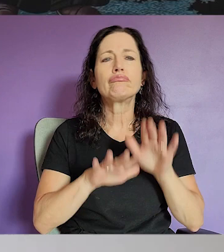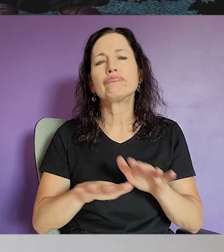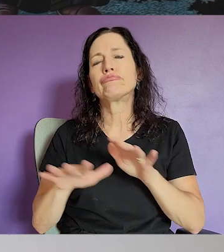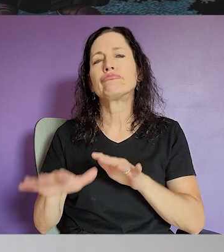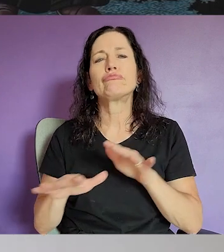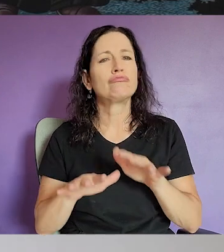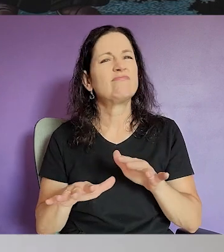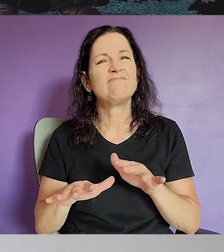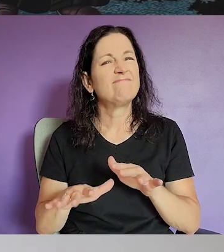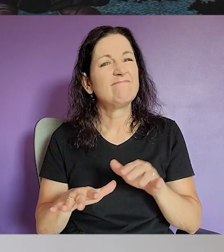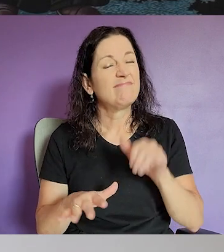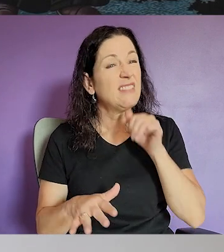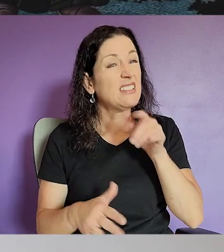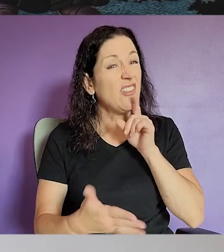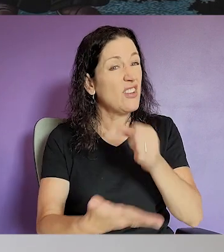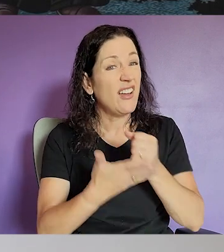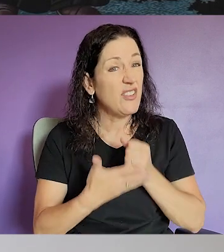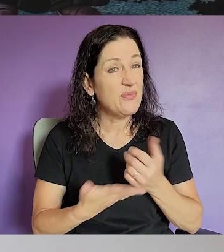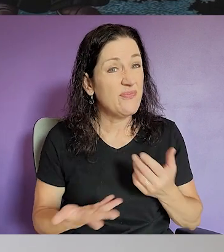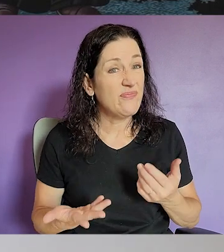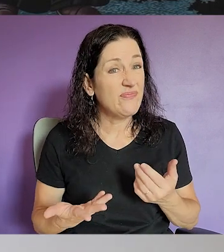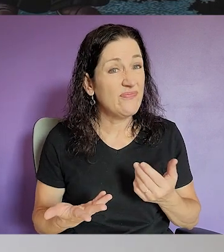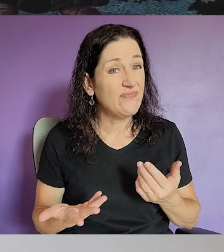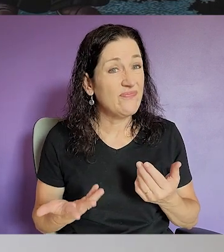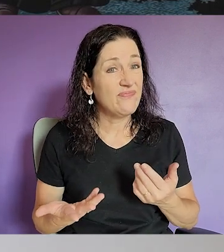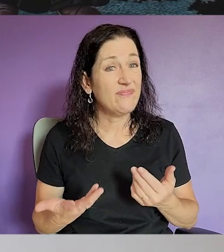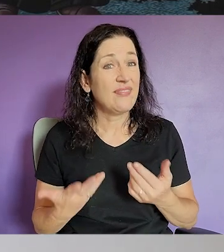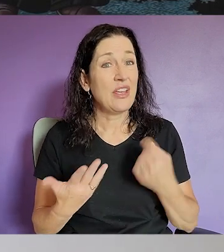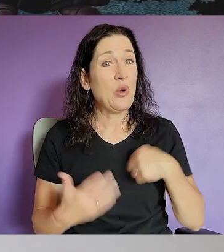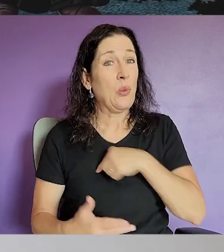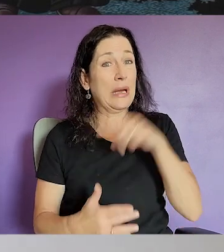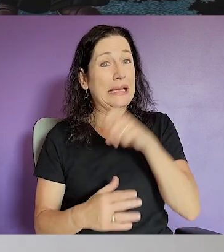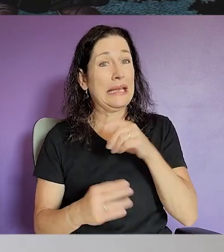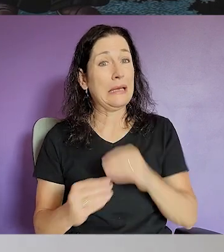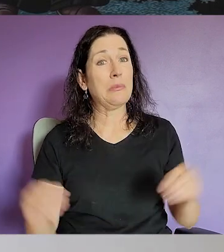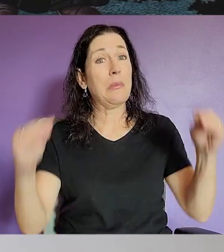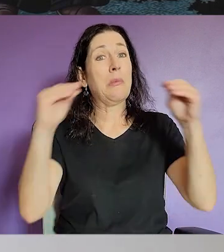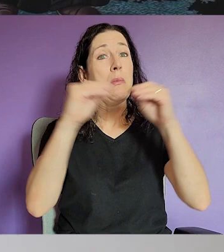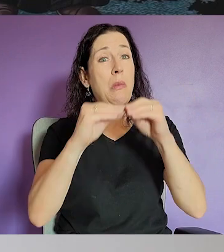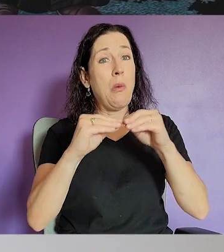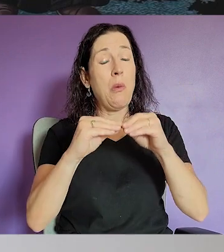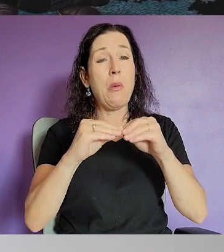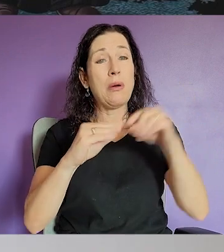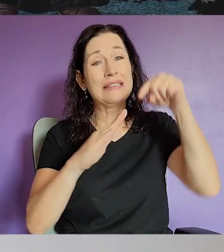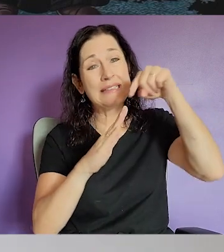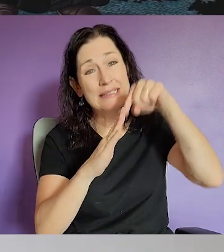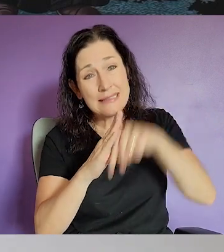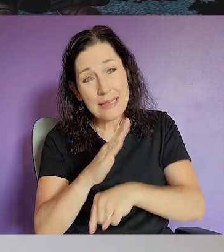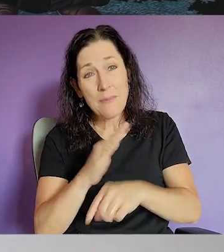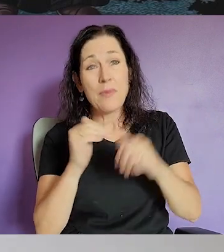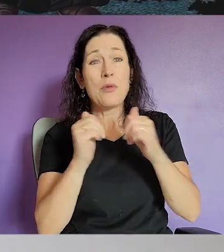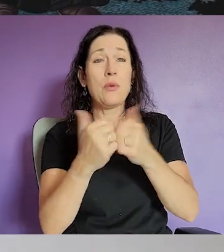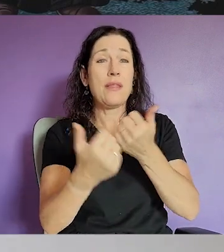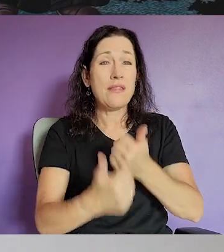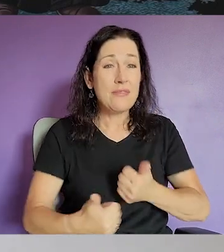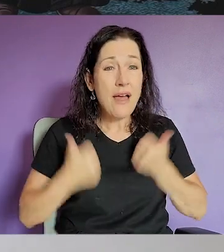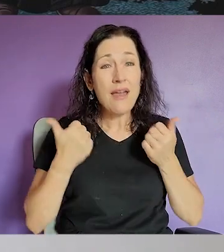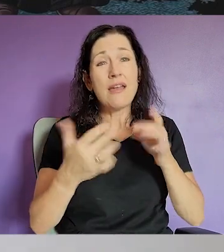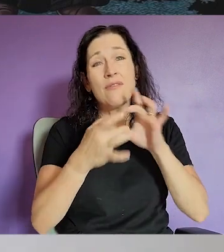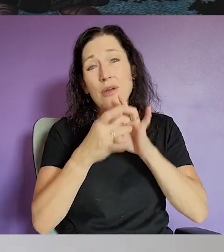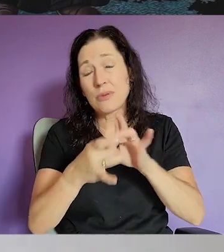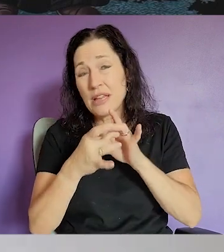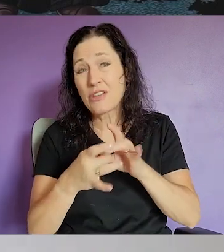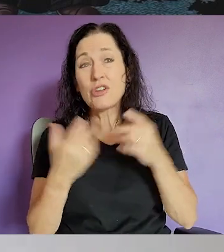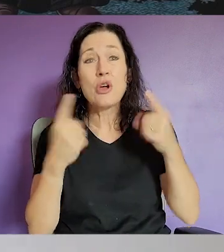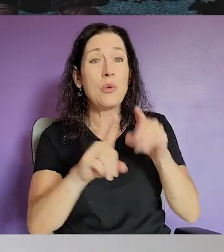really not helpful. That there's more to life, or there's more to relationships, there's more to ourselves by being